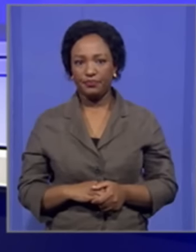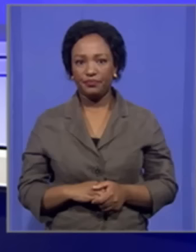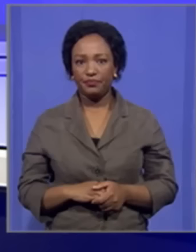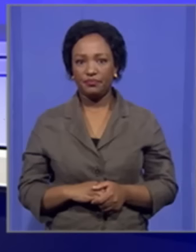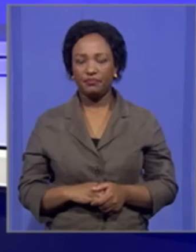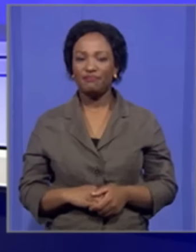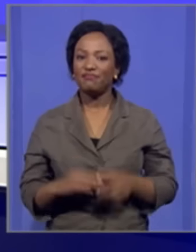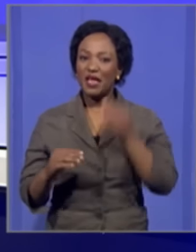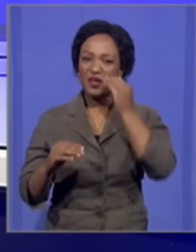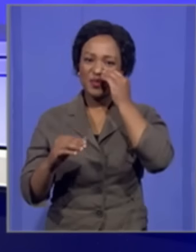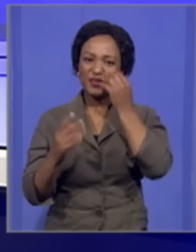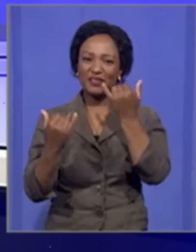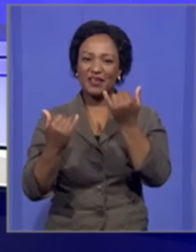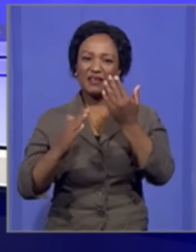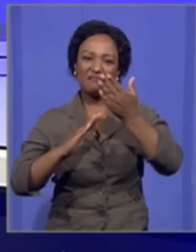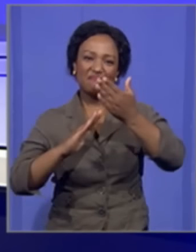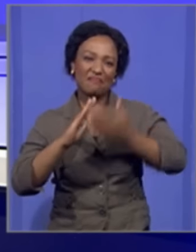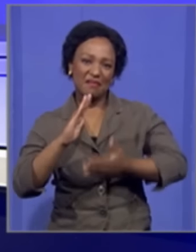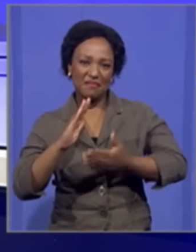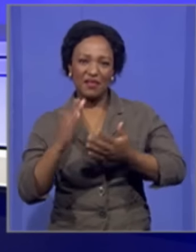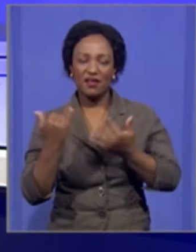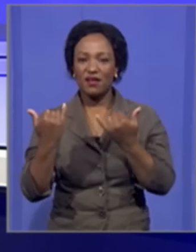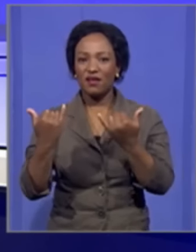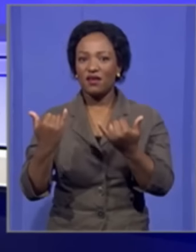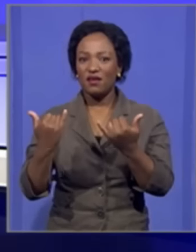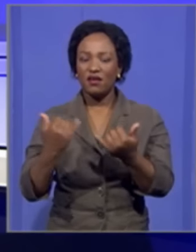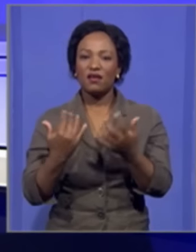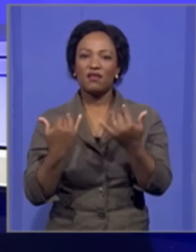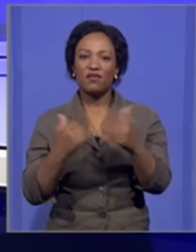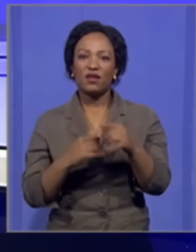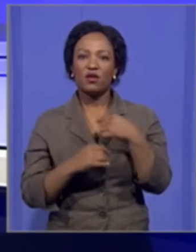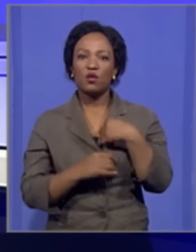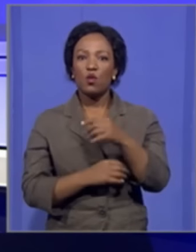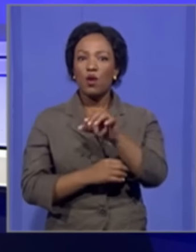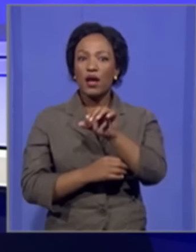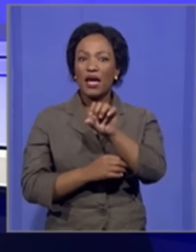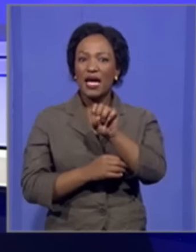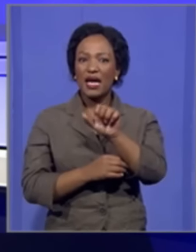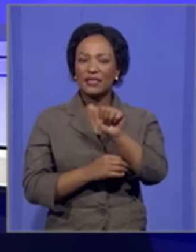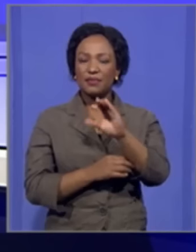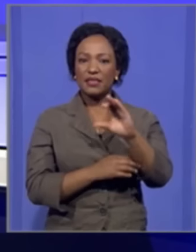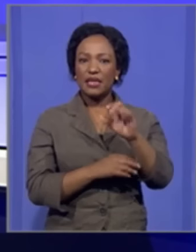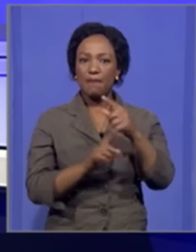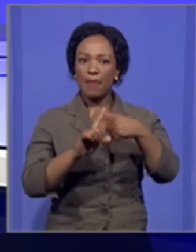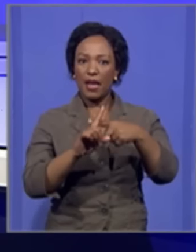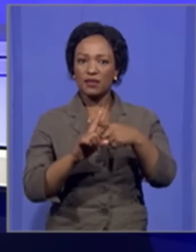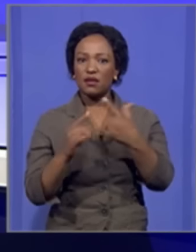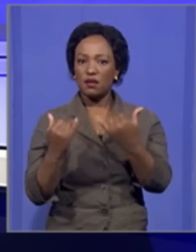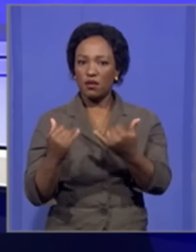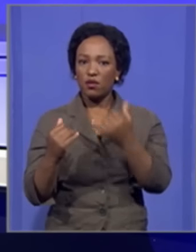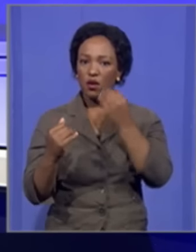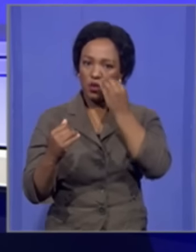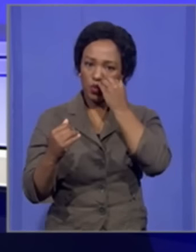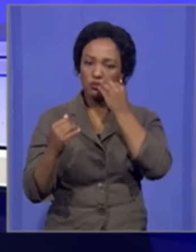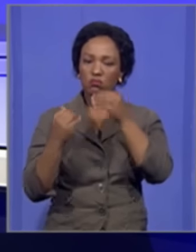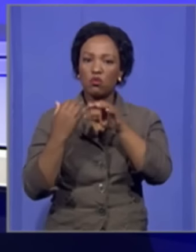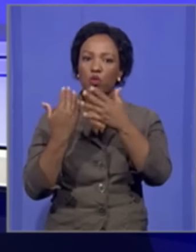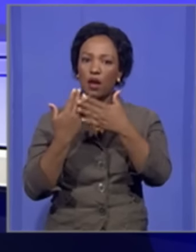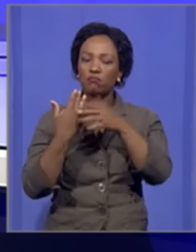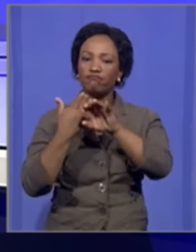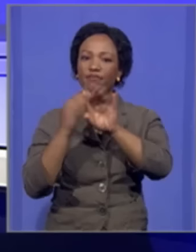Bešung di fella mo tša lehono go bolang gore ditaba tša rena di a hwetšagala go happy ya rena SABC Plus mo o ka bogelago kae le kae o le gona le go marangrang a